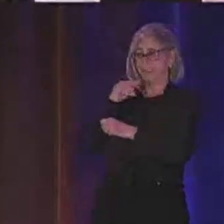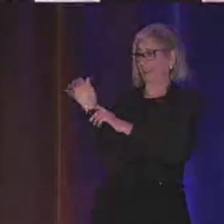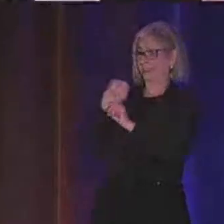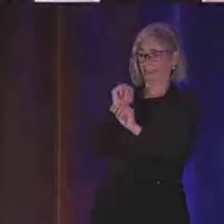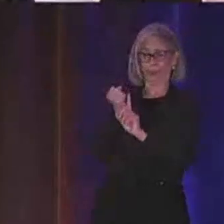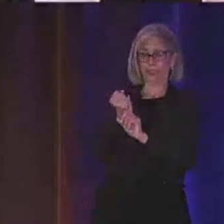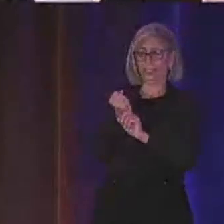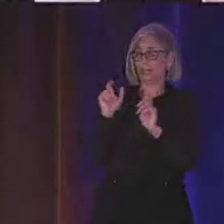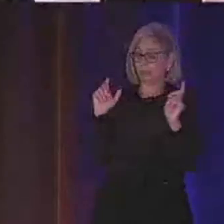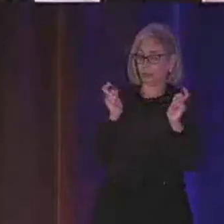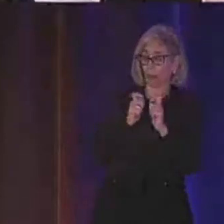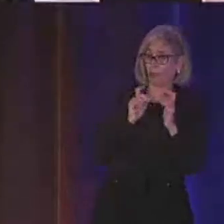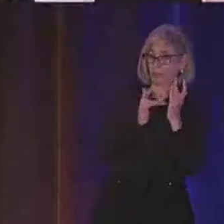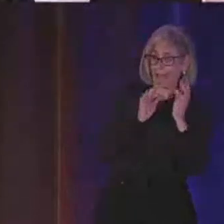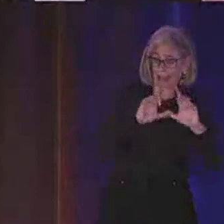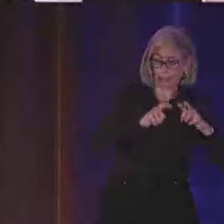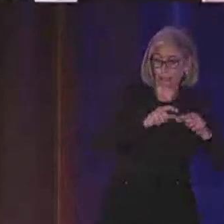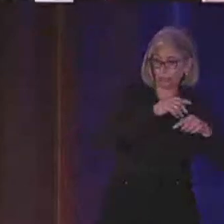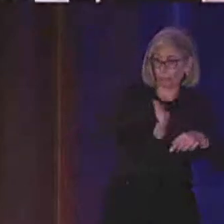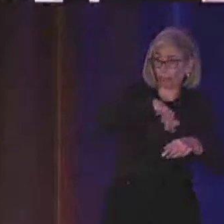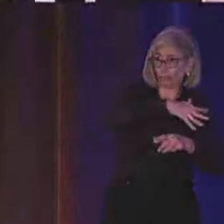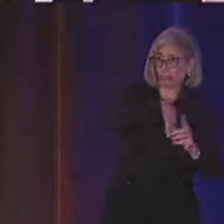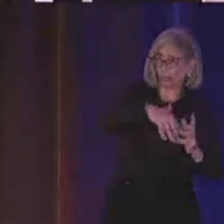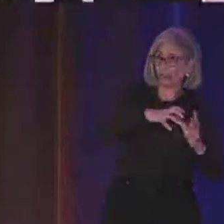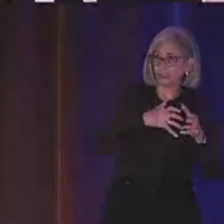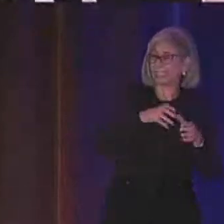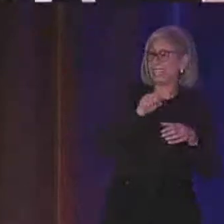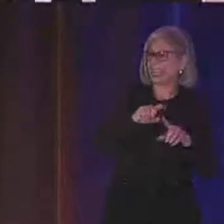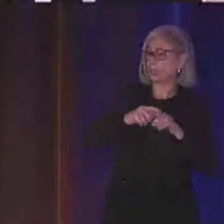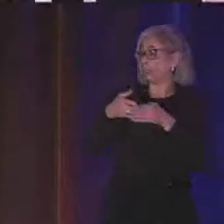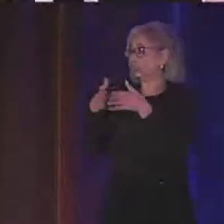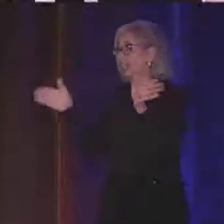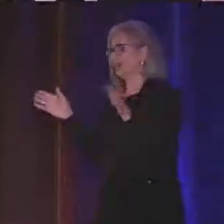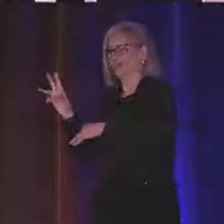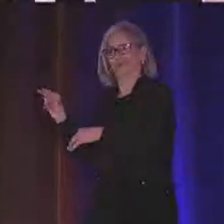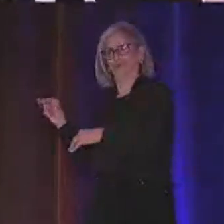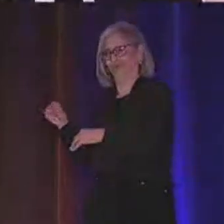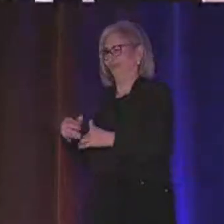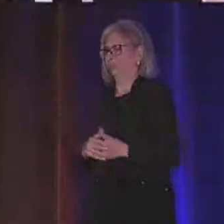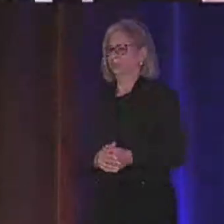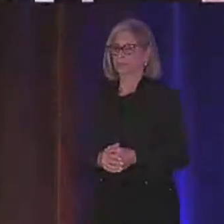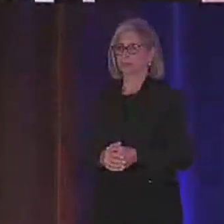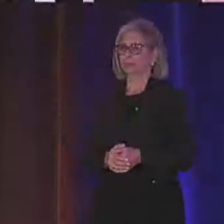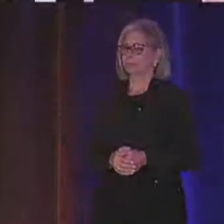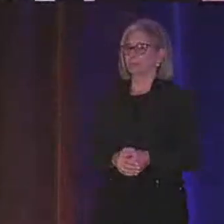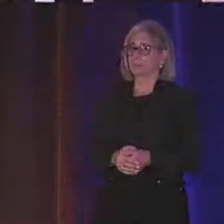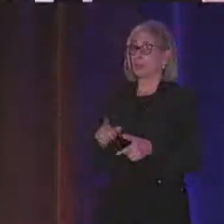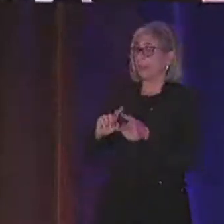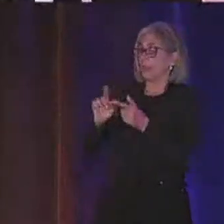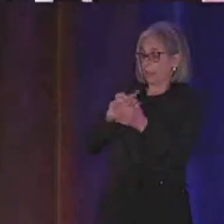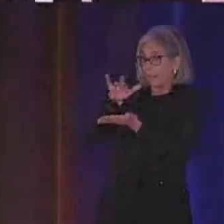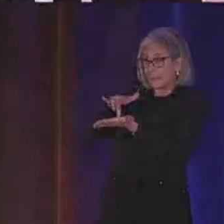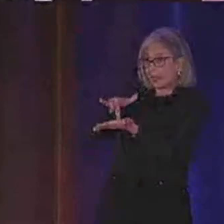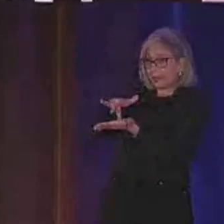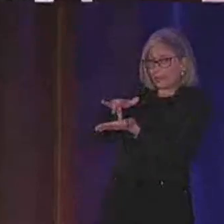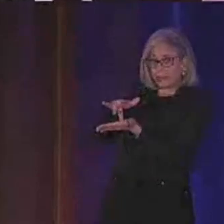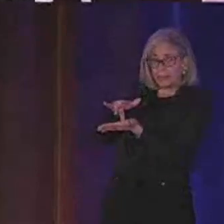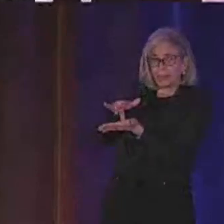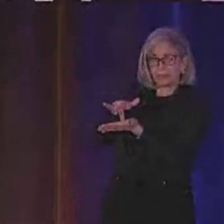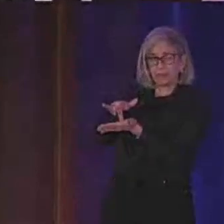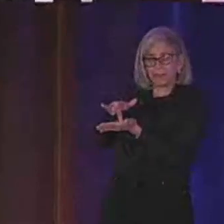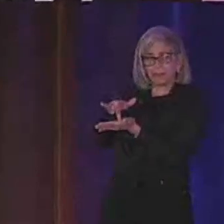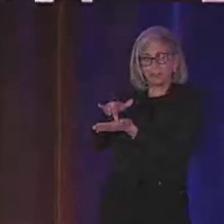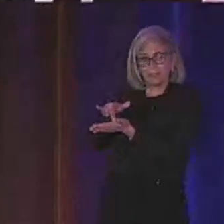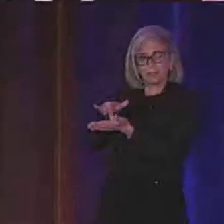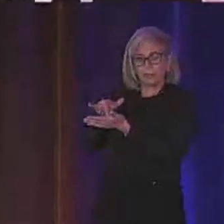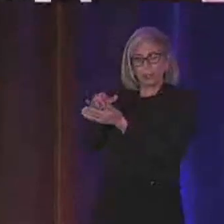in our smaller tech circles, but definitely not in the general public. And then in the middle, we have Matt Delorier. Matt